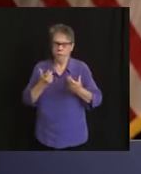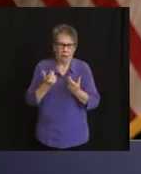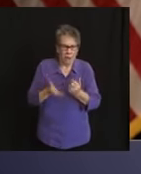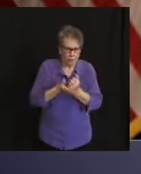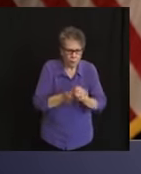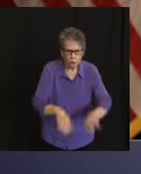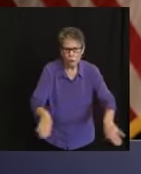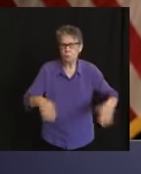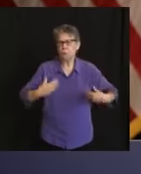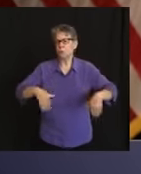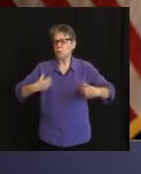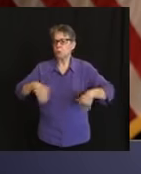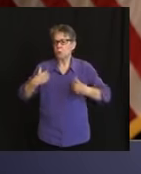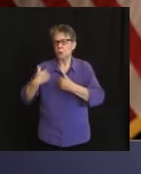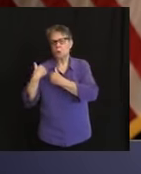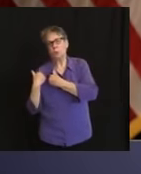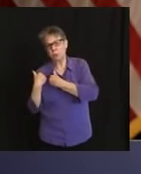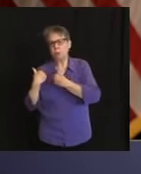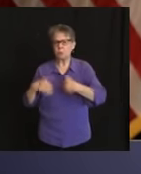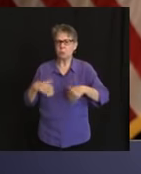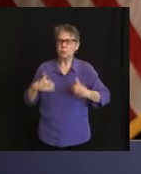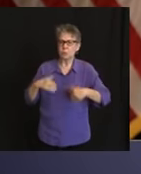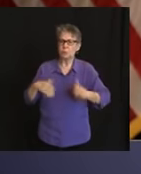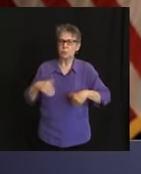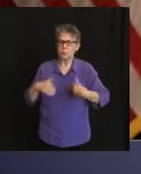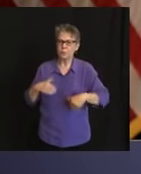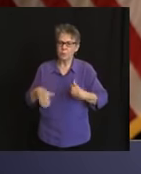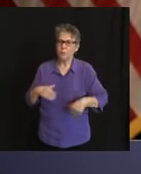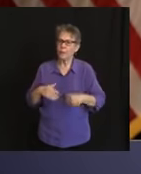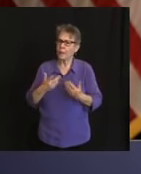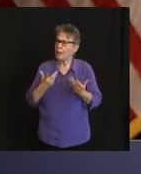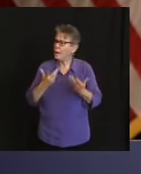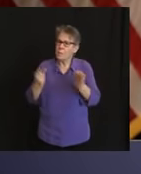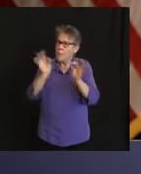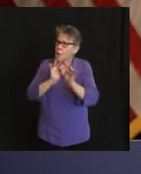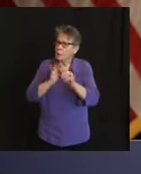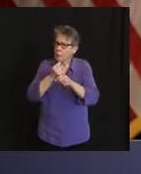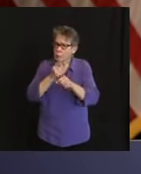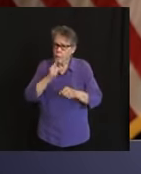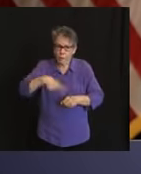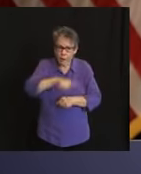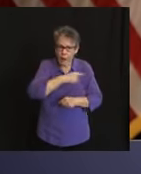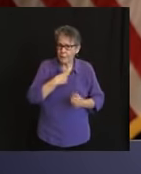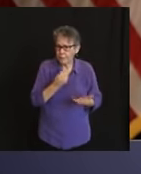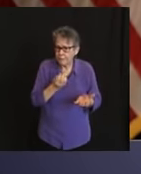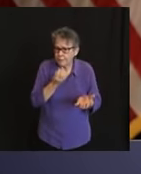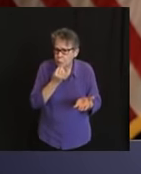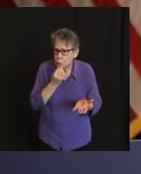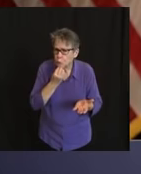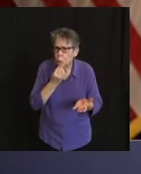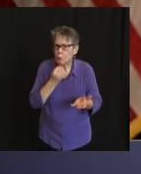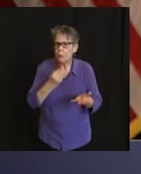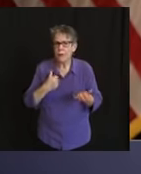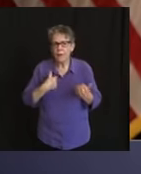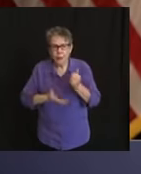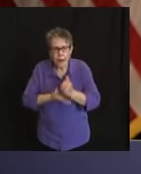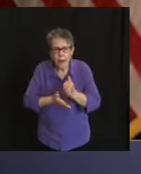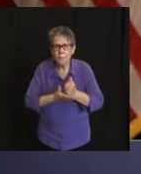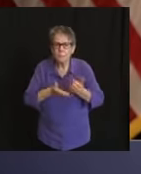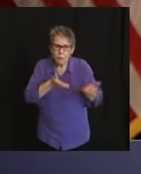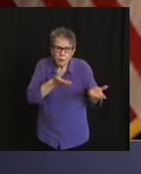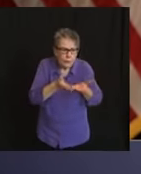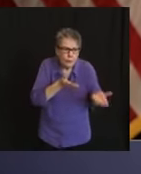paper-heavy answer to that in the districts where we had a disproportionate amount of kids who didn't have access to devices. And I know it was